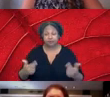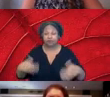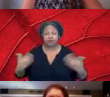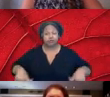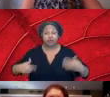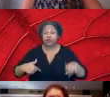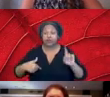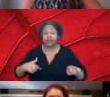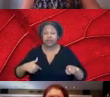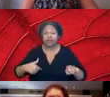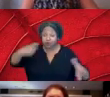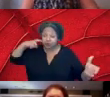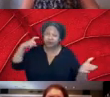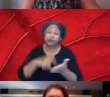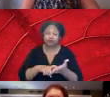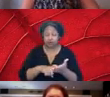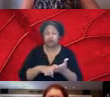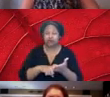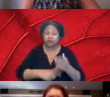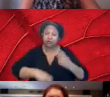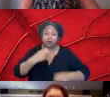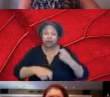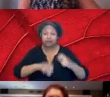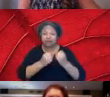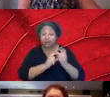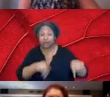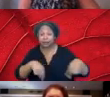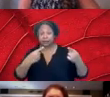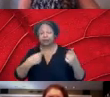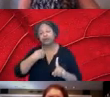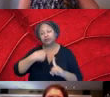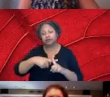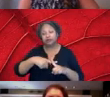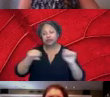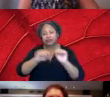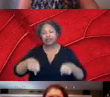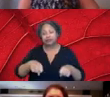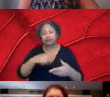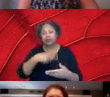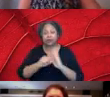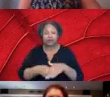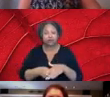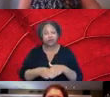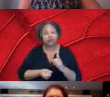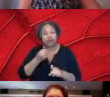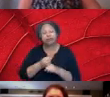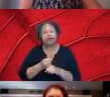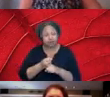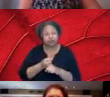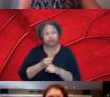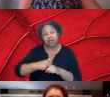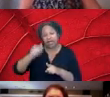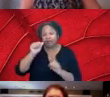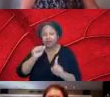society and the need to address the systemic racism that continues to shape the everyday lives of Indigenous communities. At the Toronto